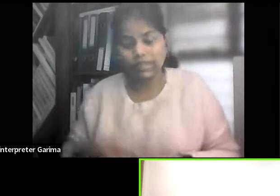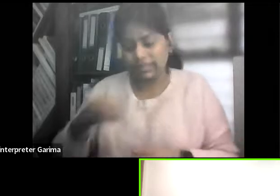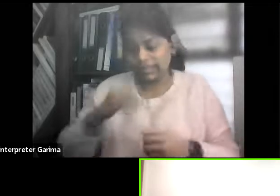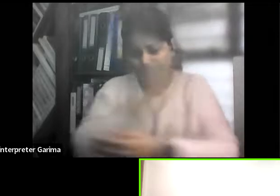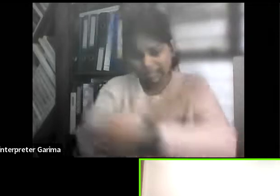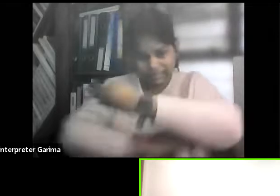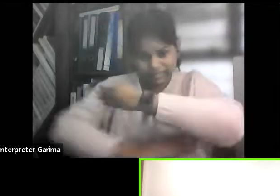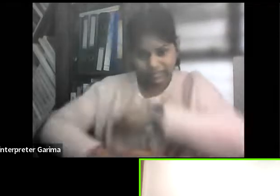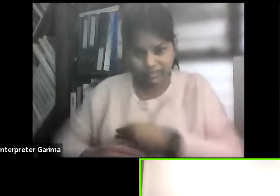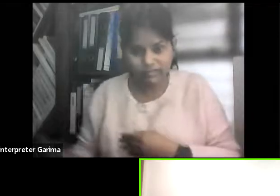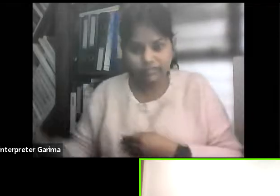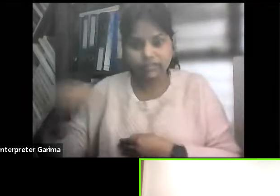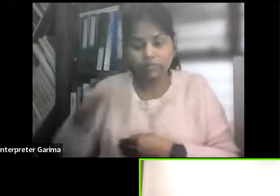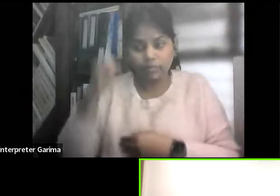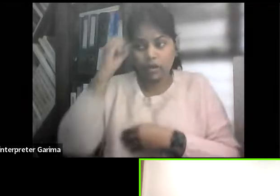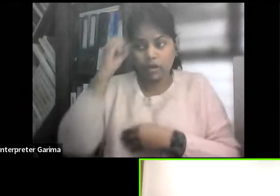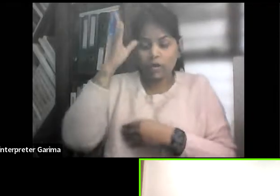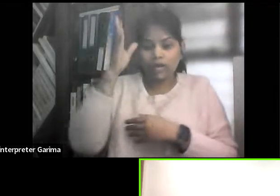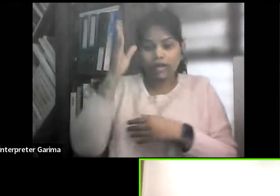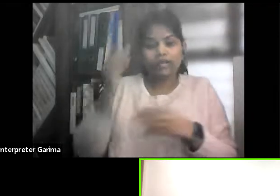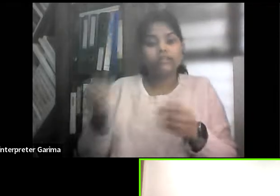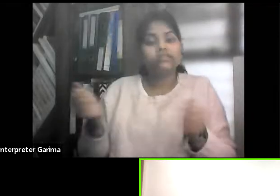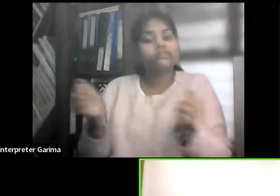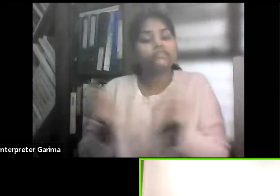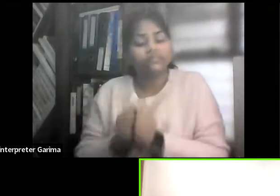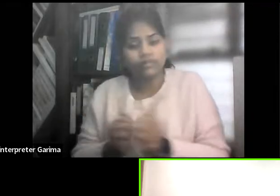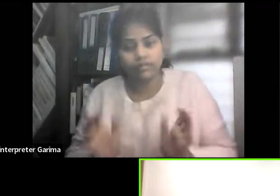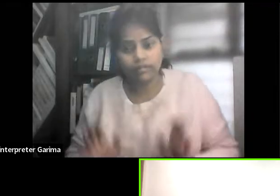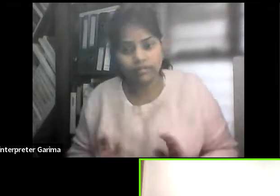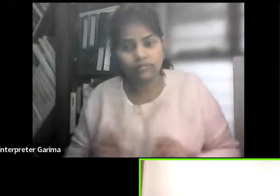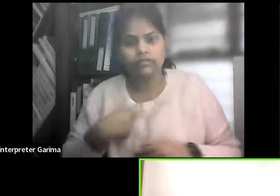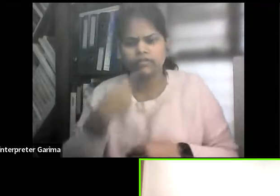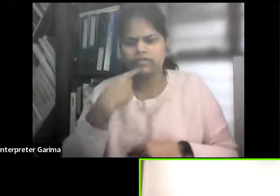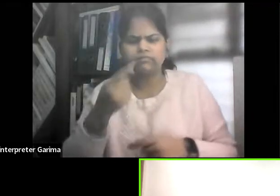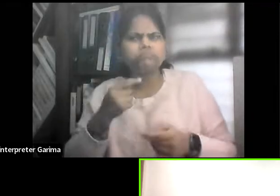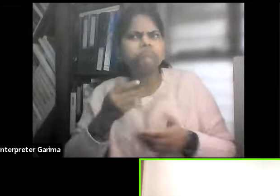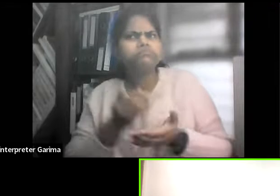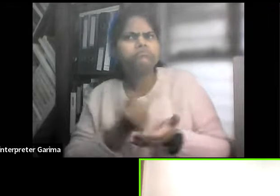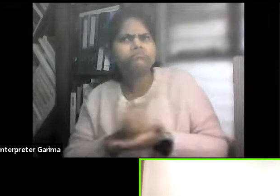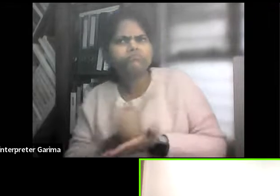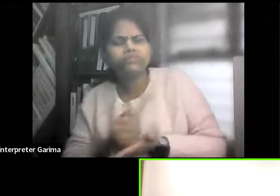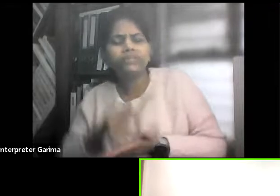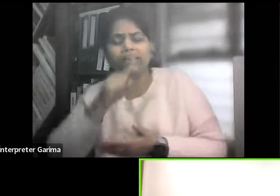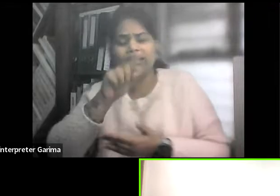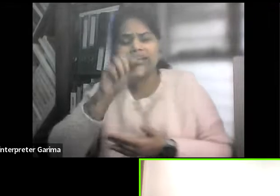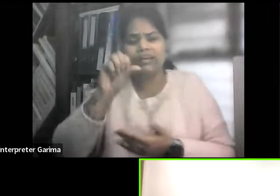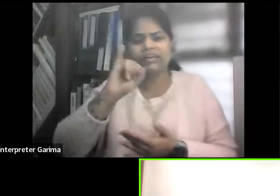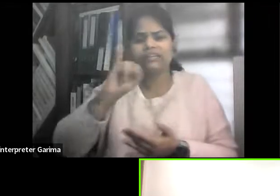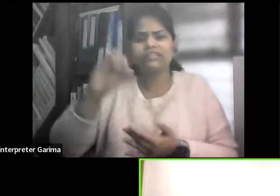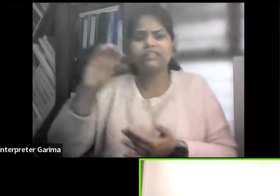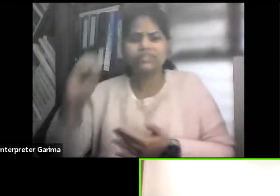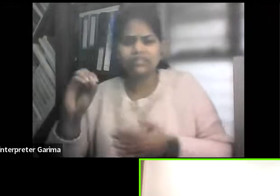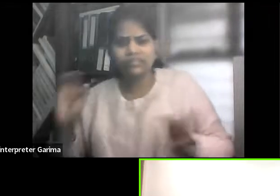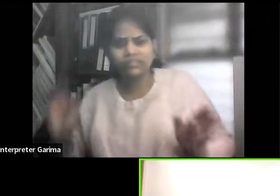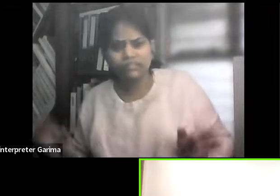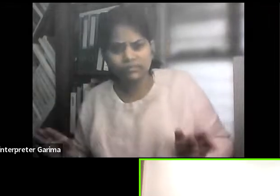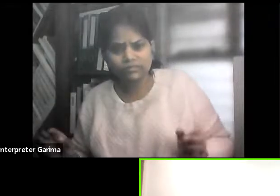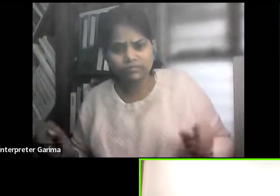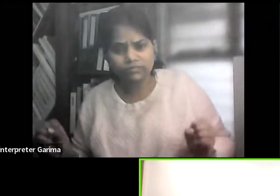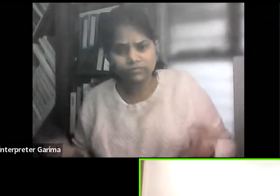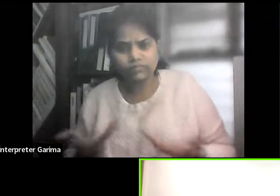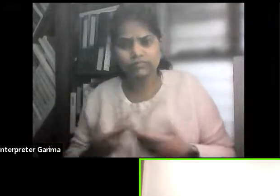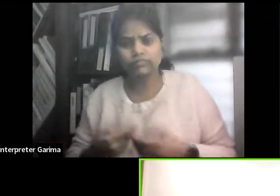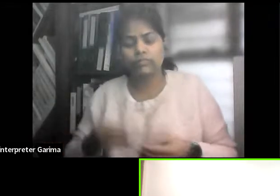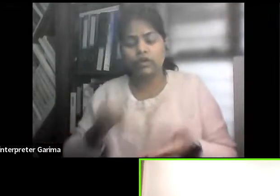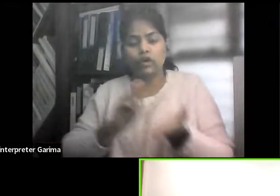and movements for the implementation, which began sometime around 1960s and gained momentum and recognition in the coming